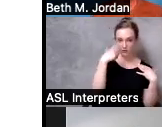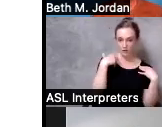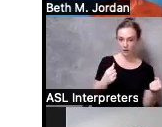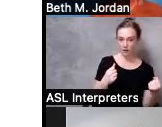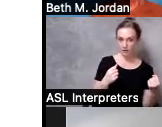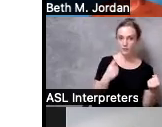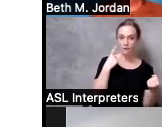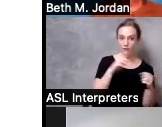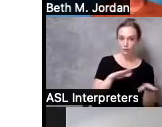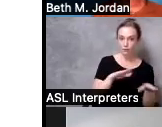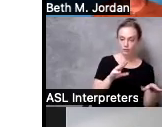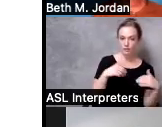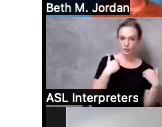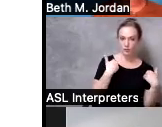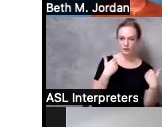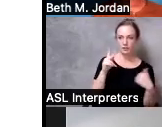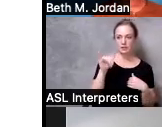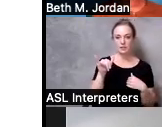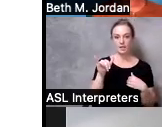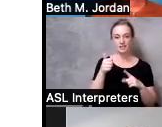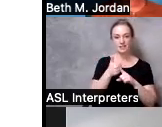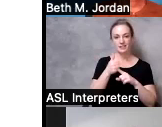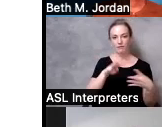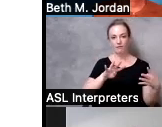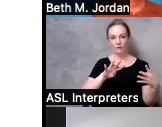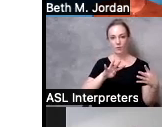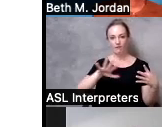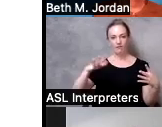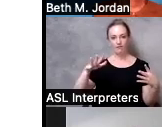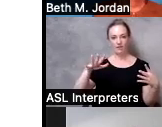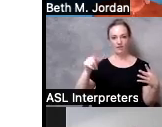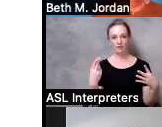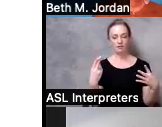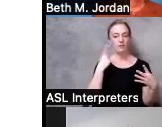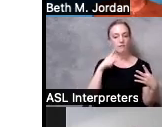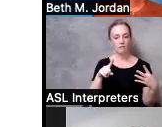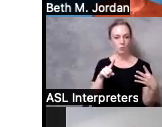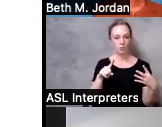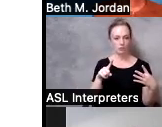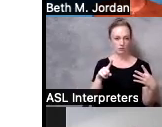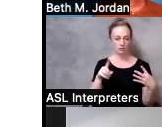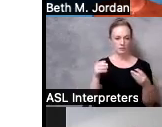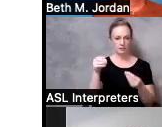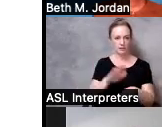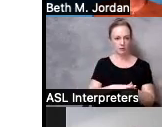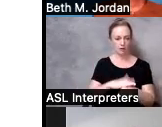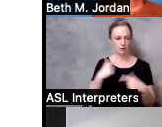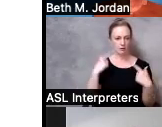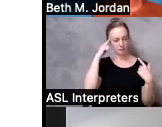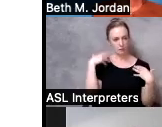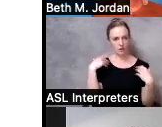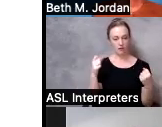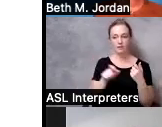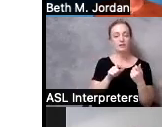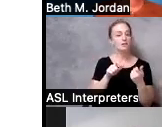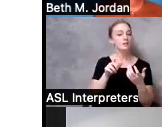youth. Kentucky ranks 45th in per capita spending on mental health. Significant state funds have not been allocated to the State